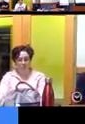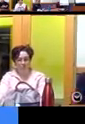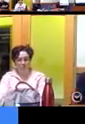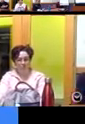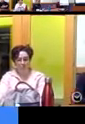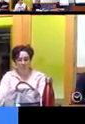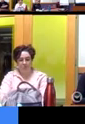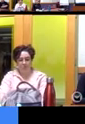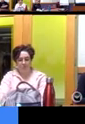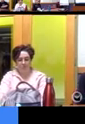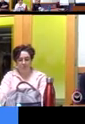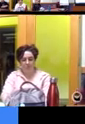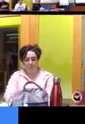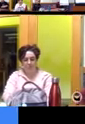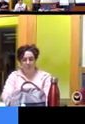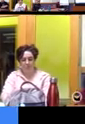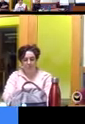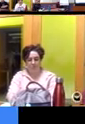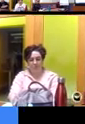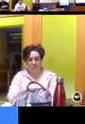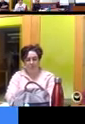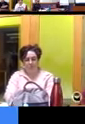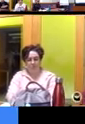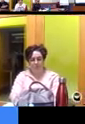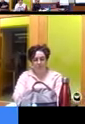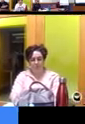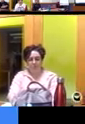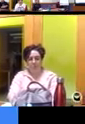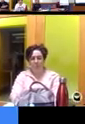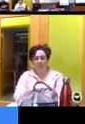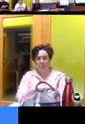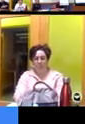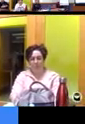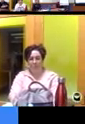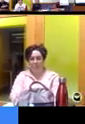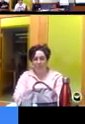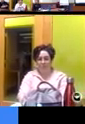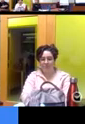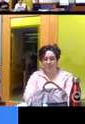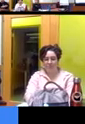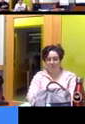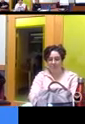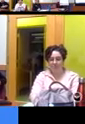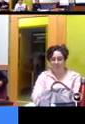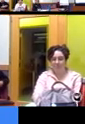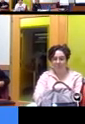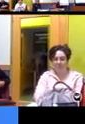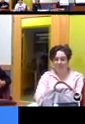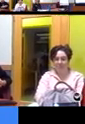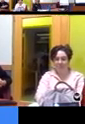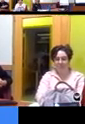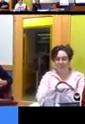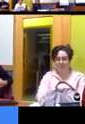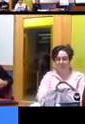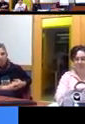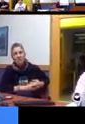abortion movement since I was a teenager, and in this role as a provider for about 15